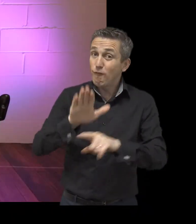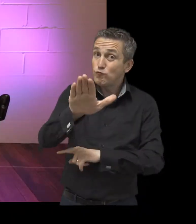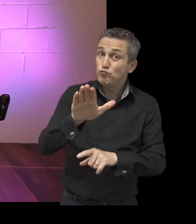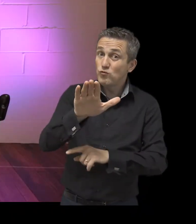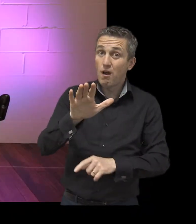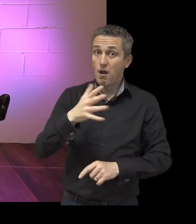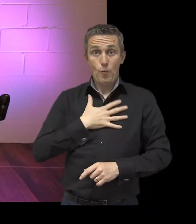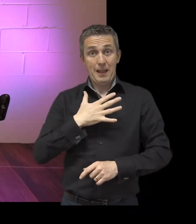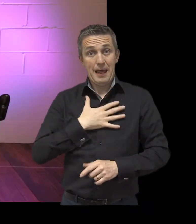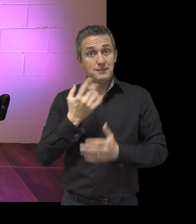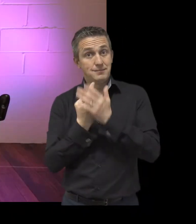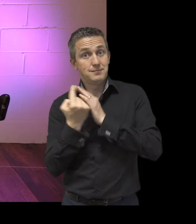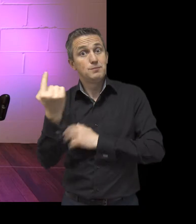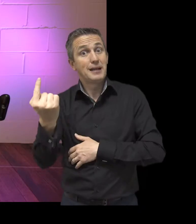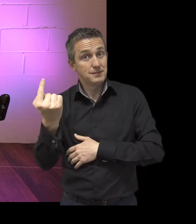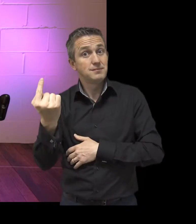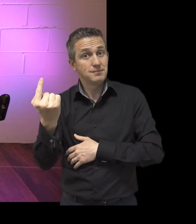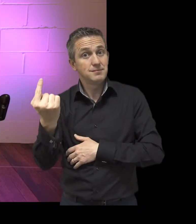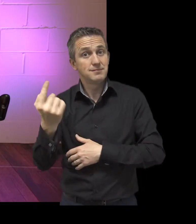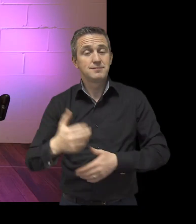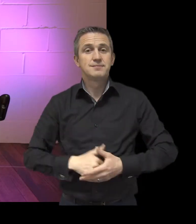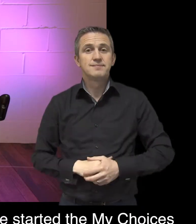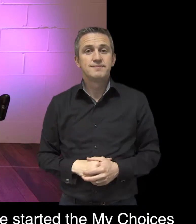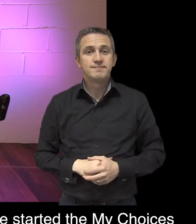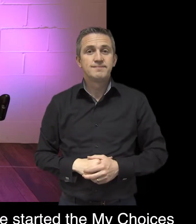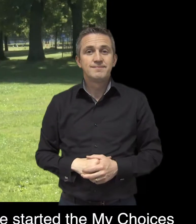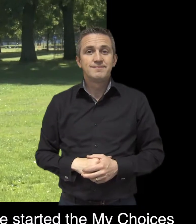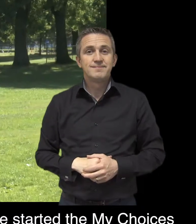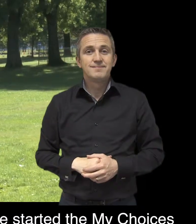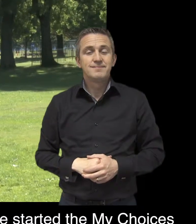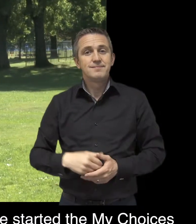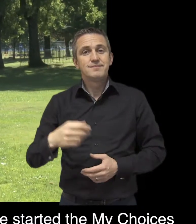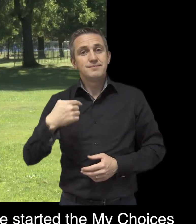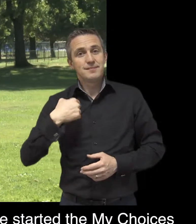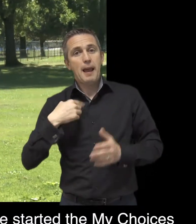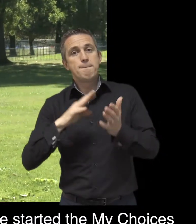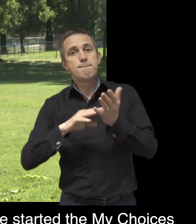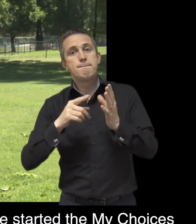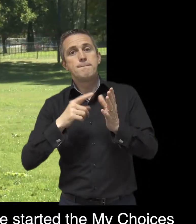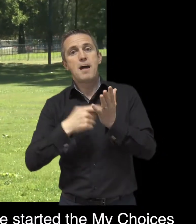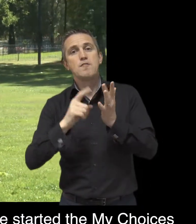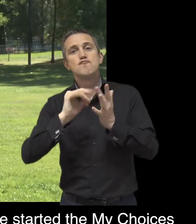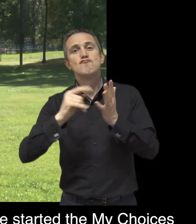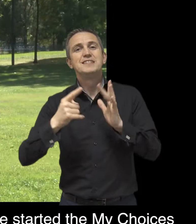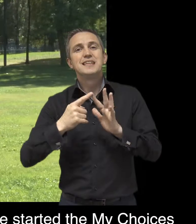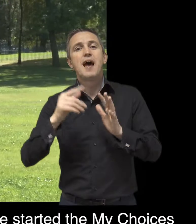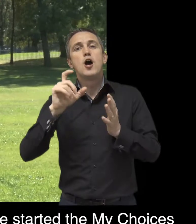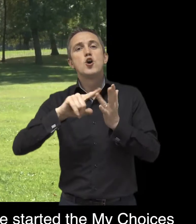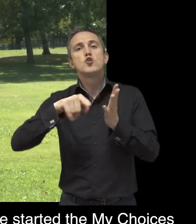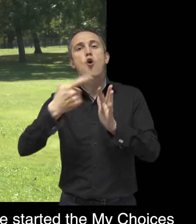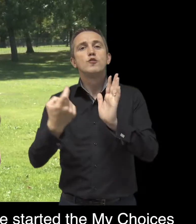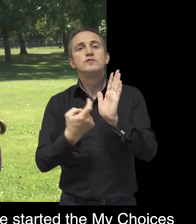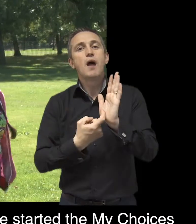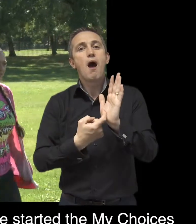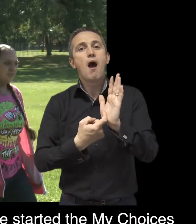independently in my own house. My name is Marissa Coulter and I've started the My Choices project. I'm